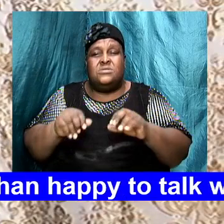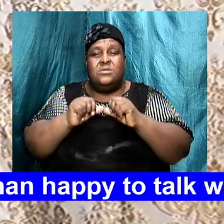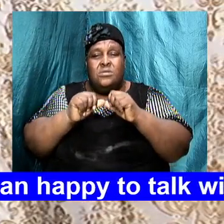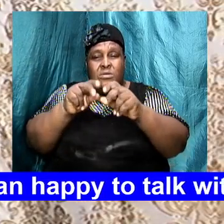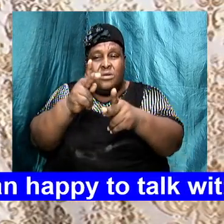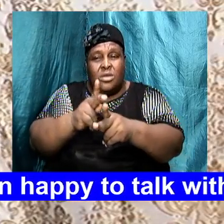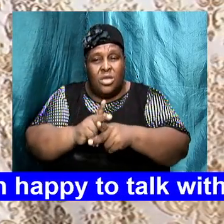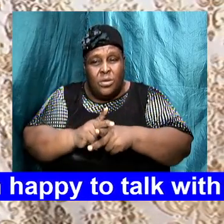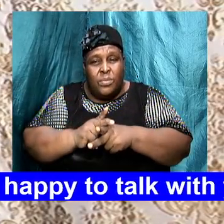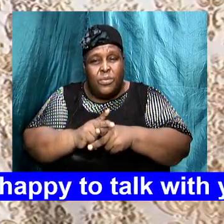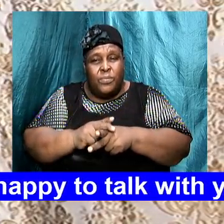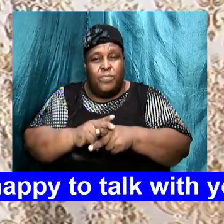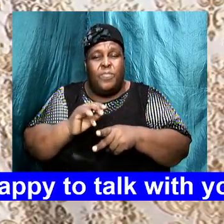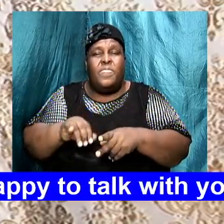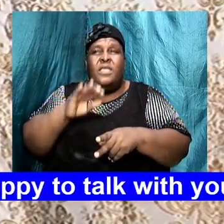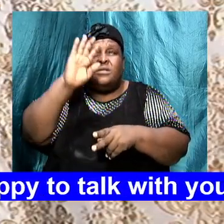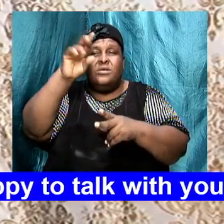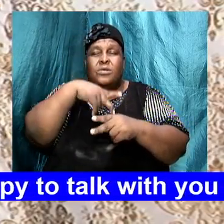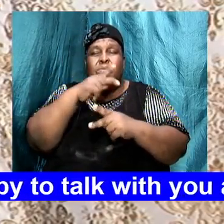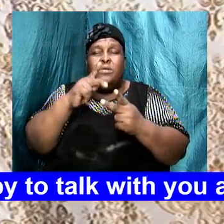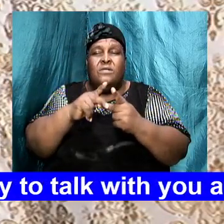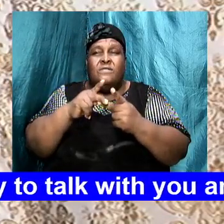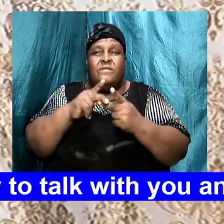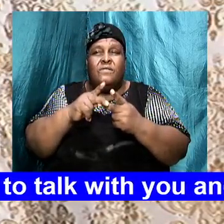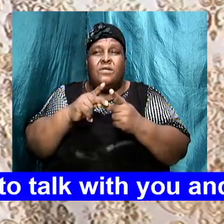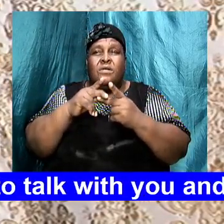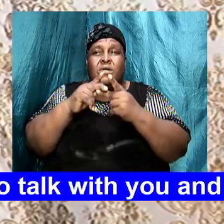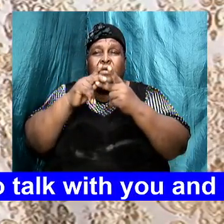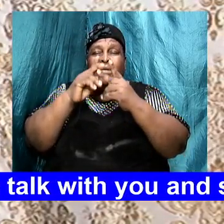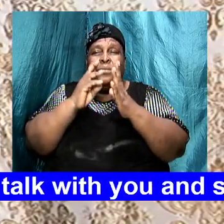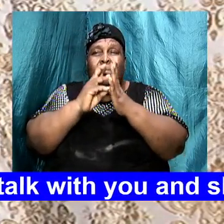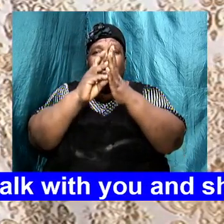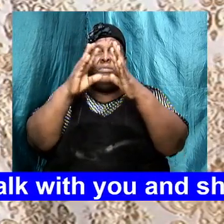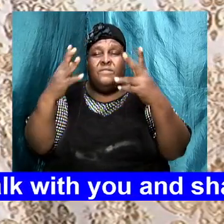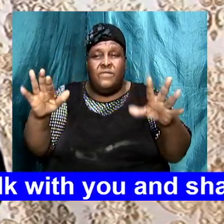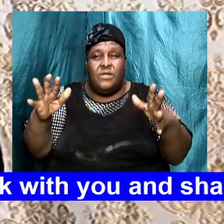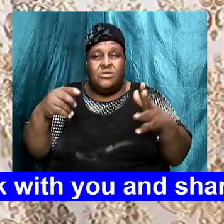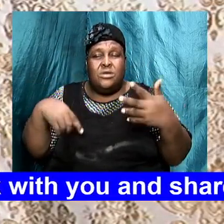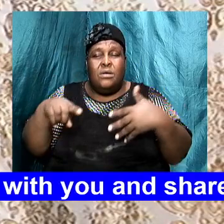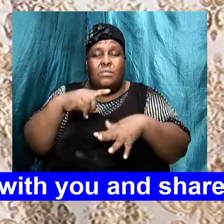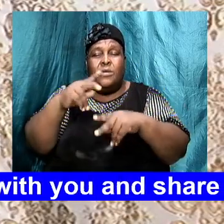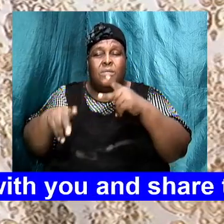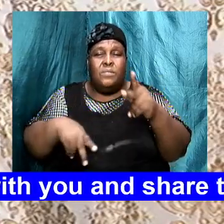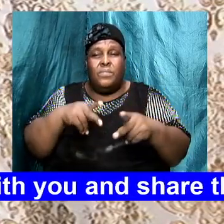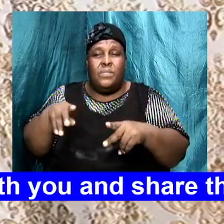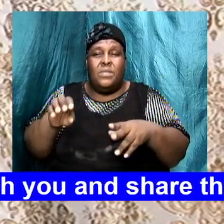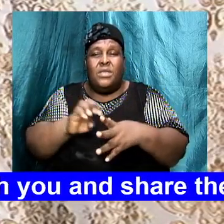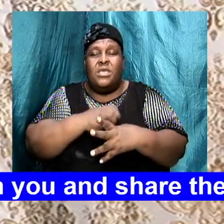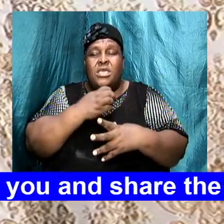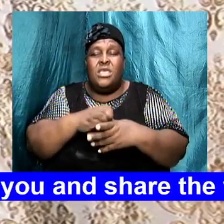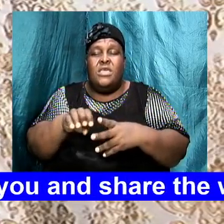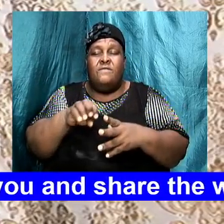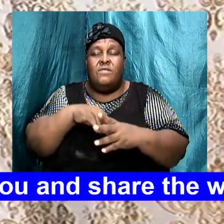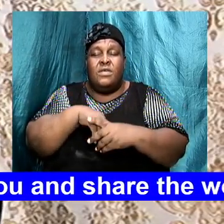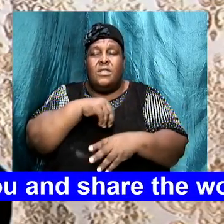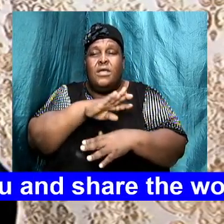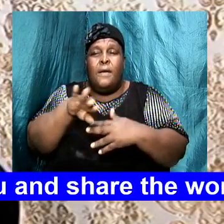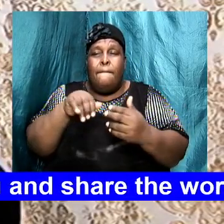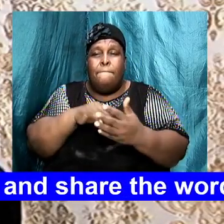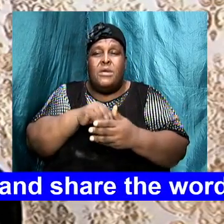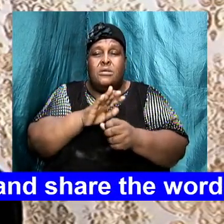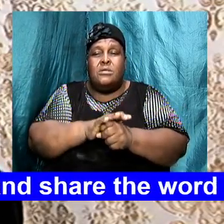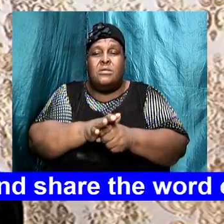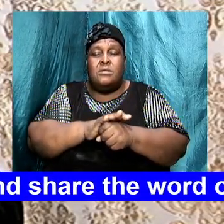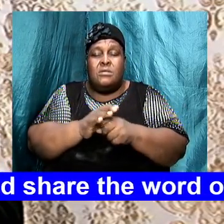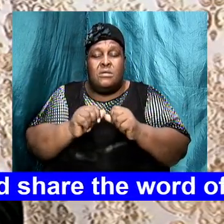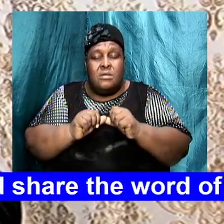keep, and that your perfect will be done among your people. Lord God, even as we are in the midst of pandemic, we pray, God, that